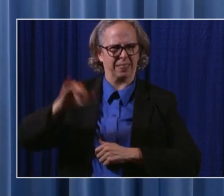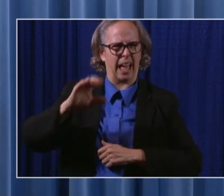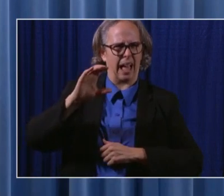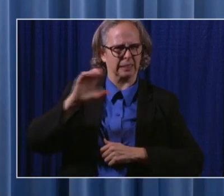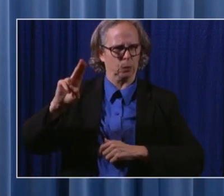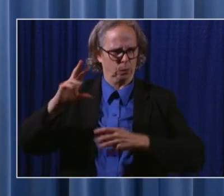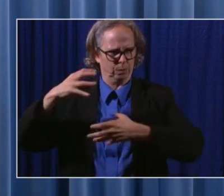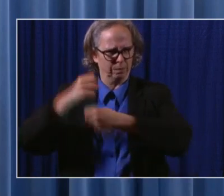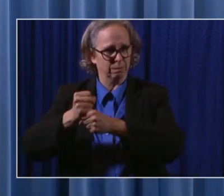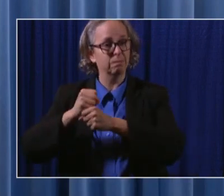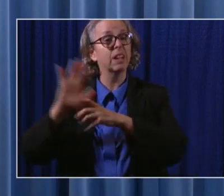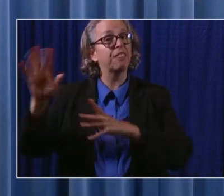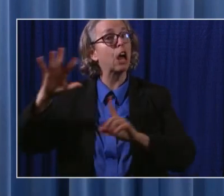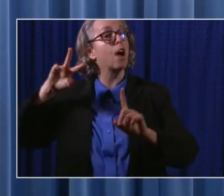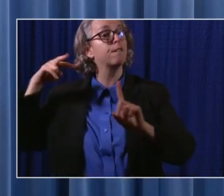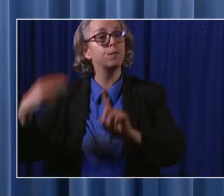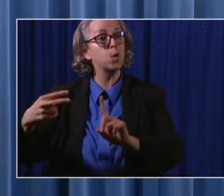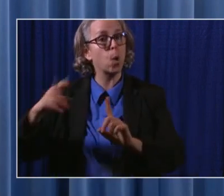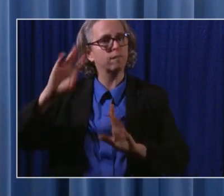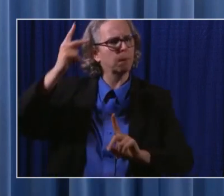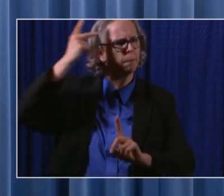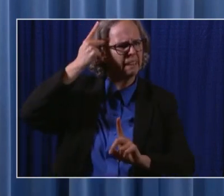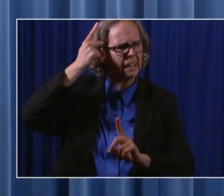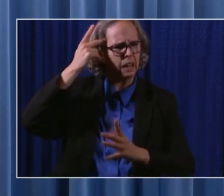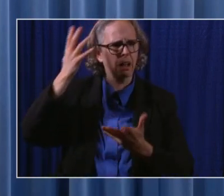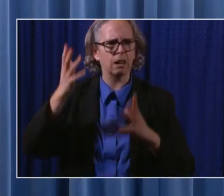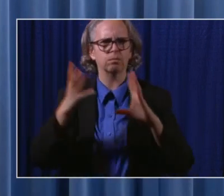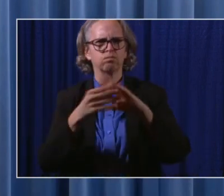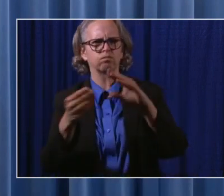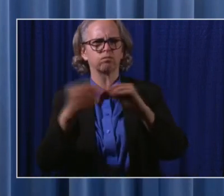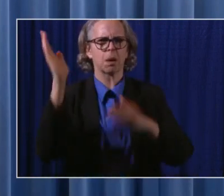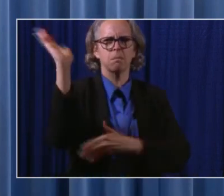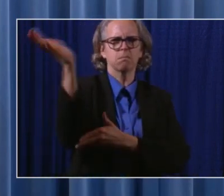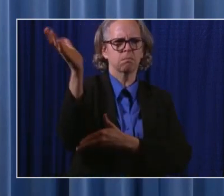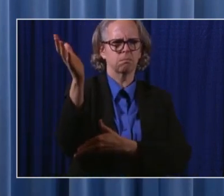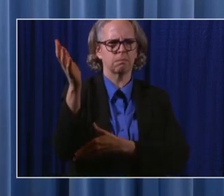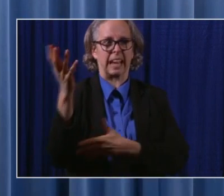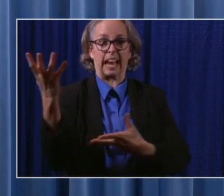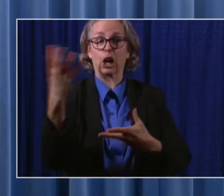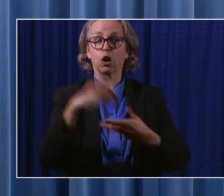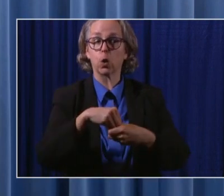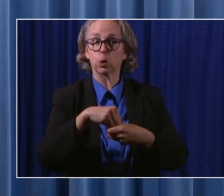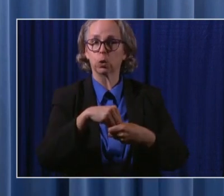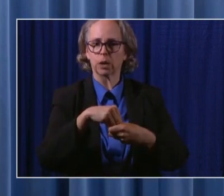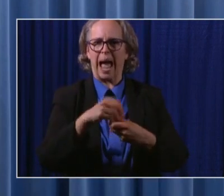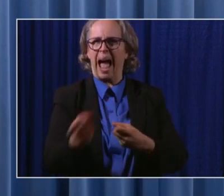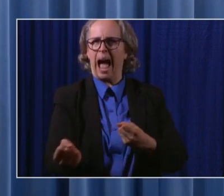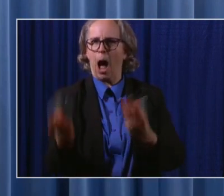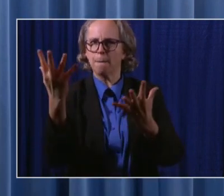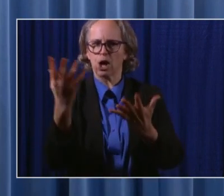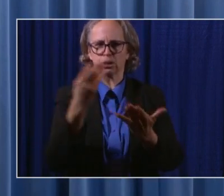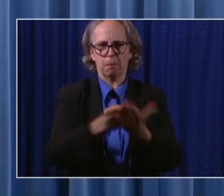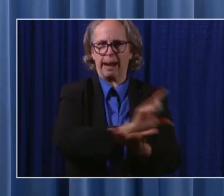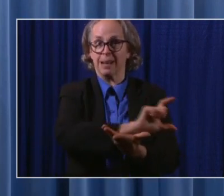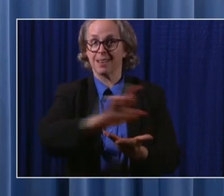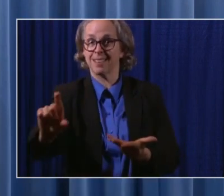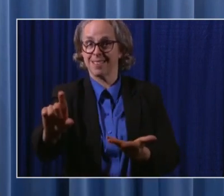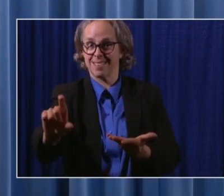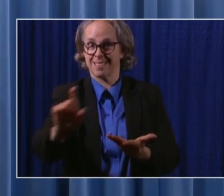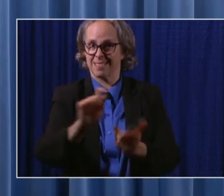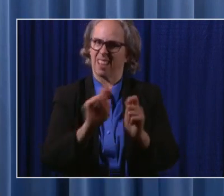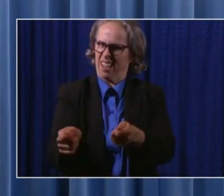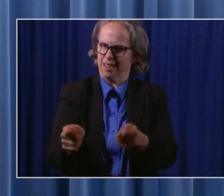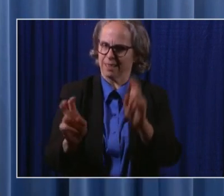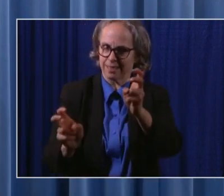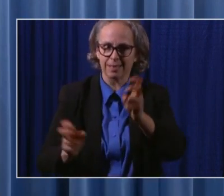to the expenditure of money. And not only that case, but subsequent interpretations of that case,